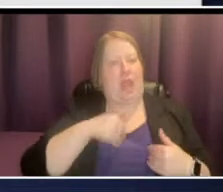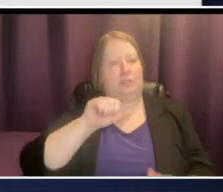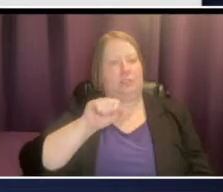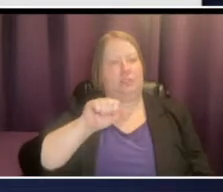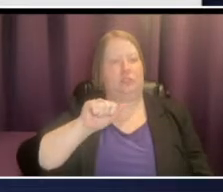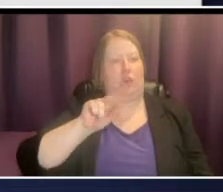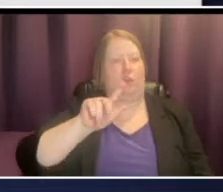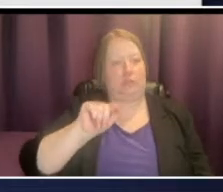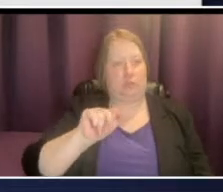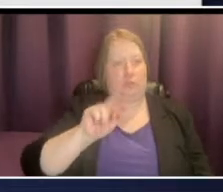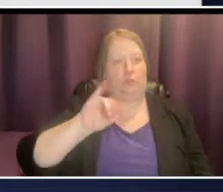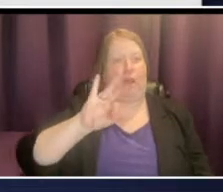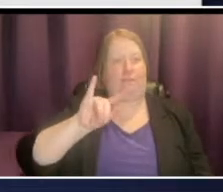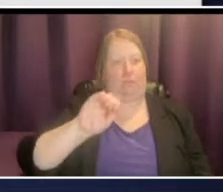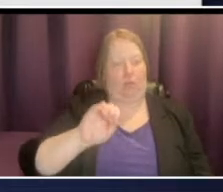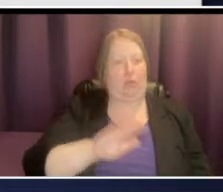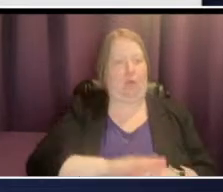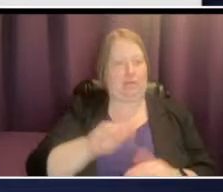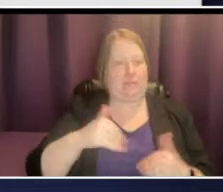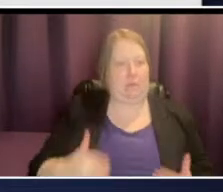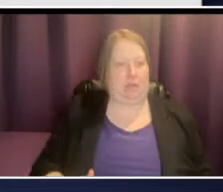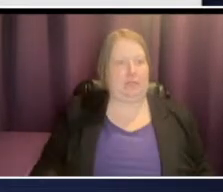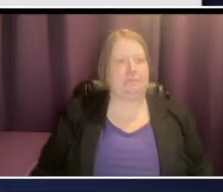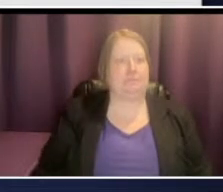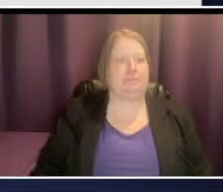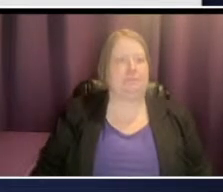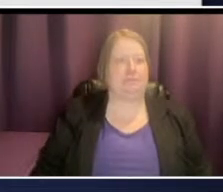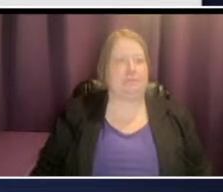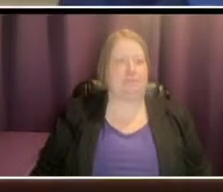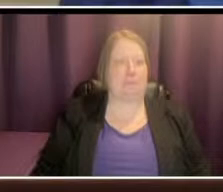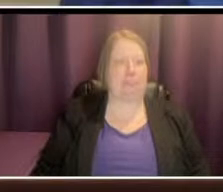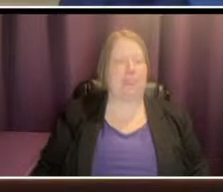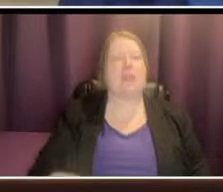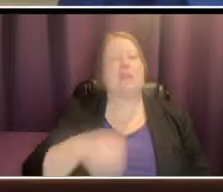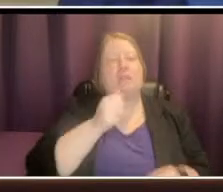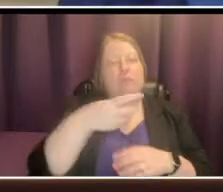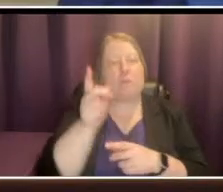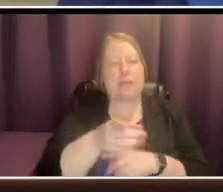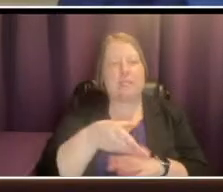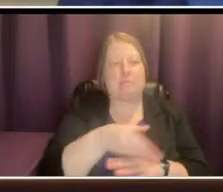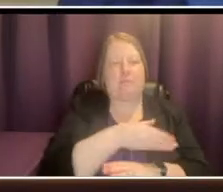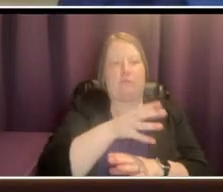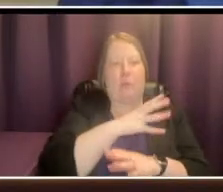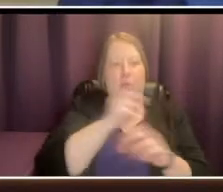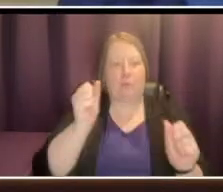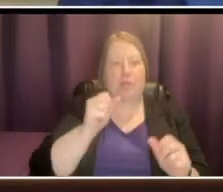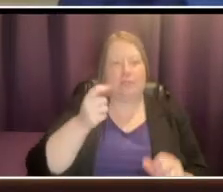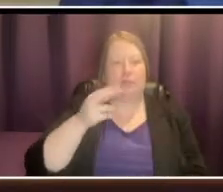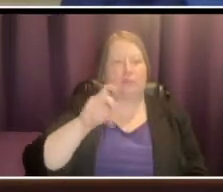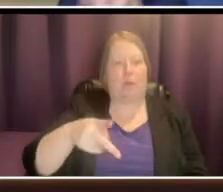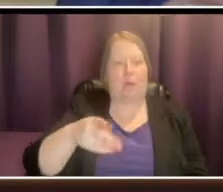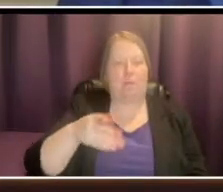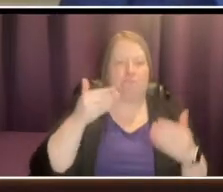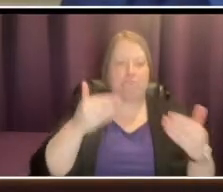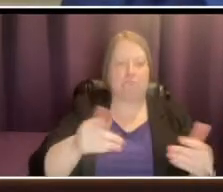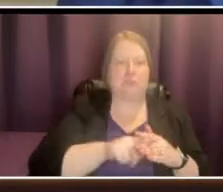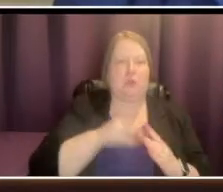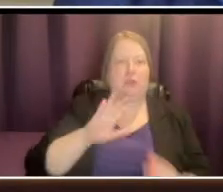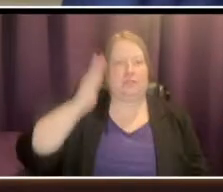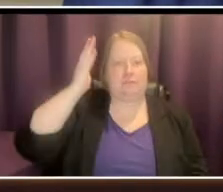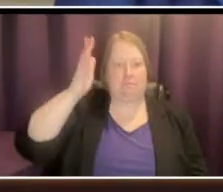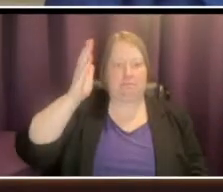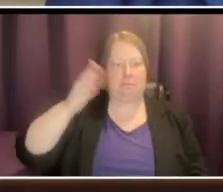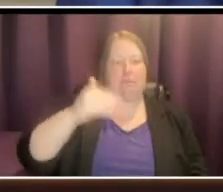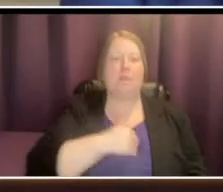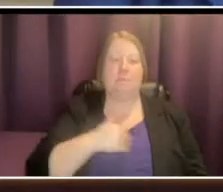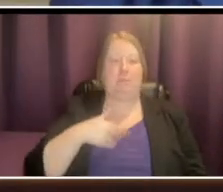his person. Minutes before President Trump began his speech, members of the Federal Protective Service, an